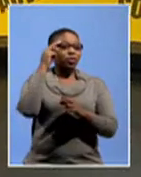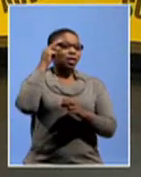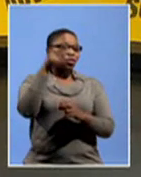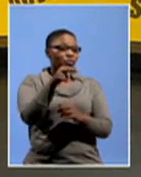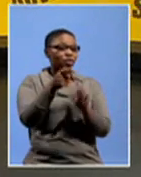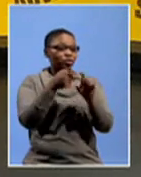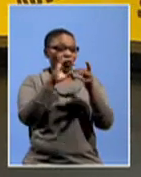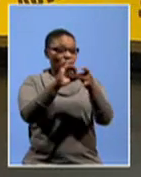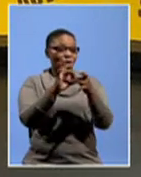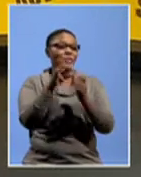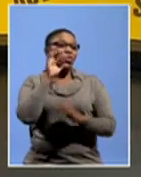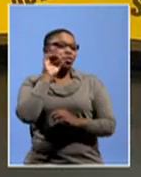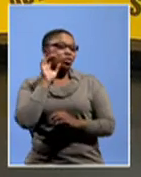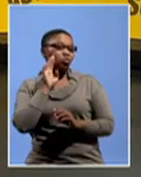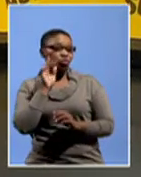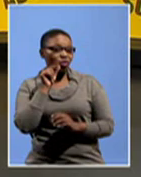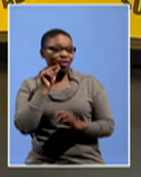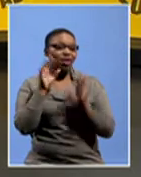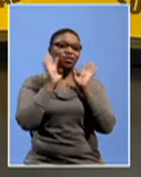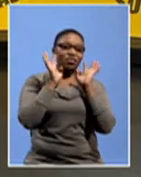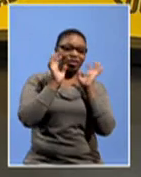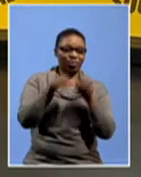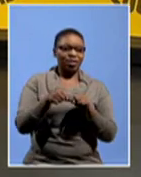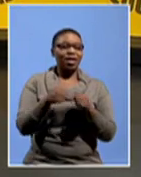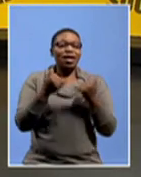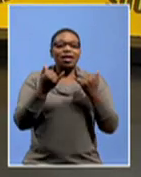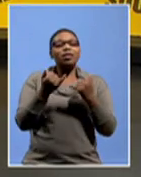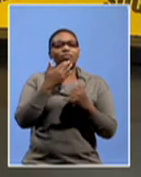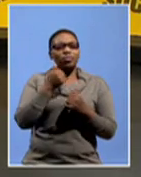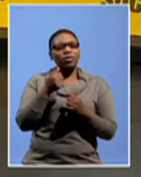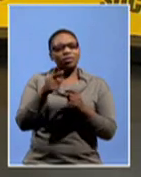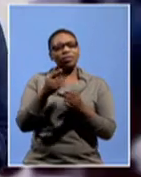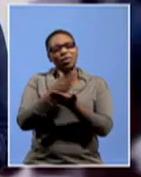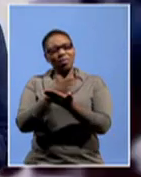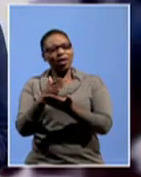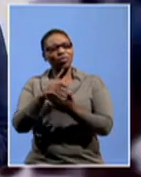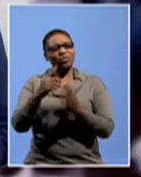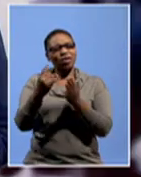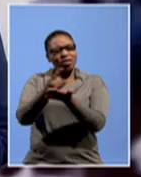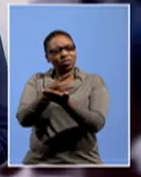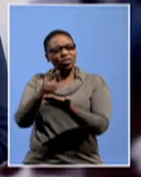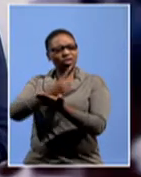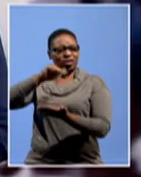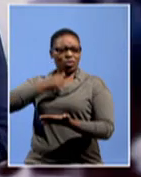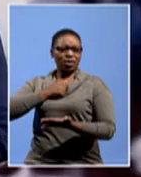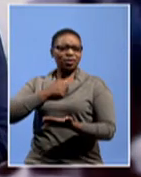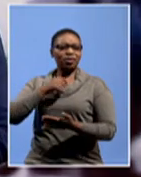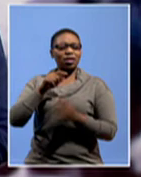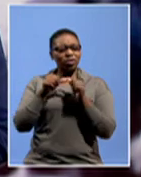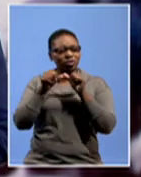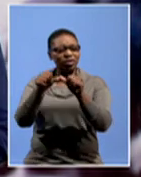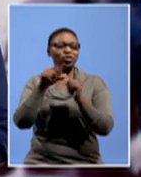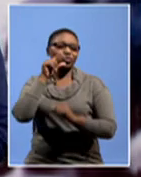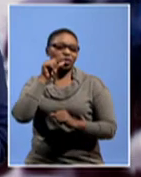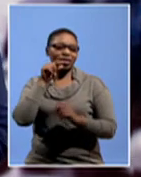have on media that you consume. Do, of course, be part of the conversation, because that continues on Twitter